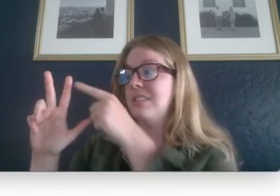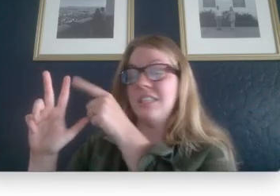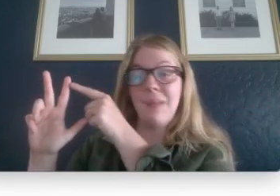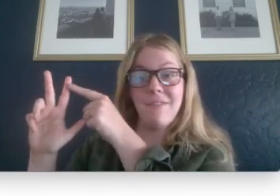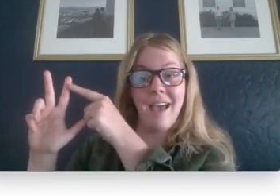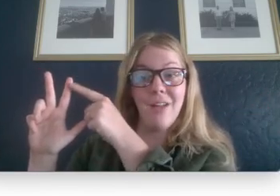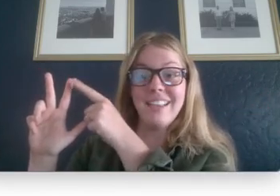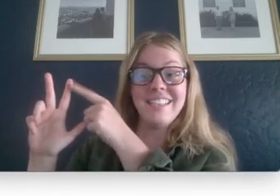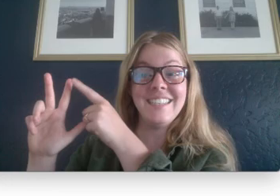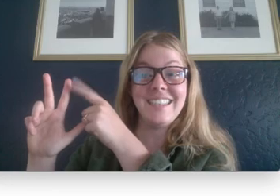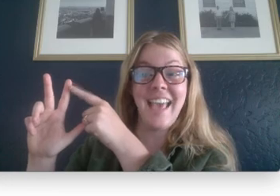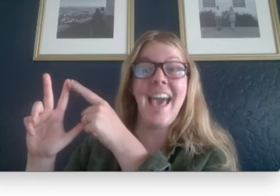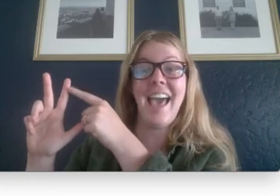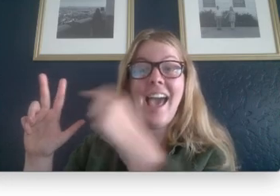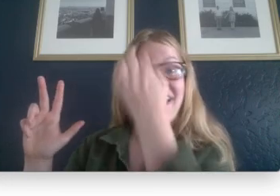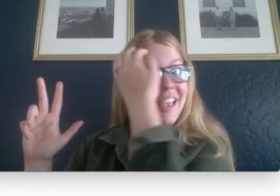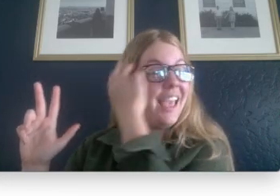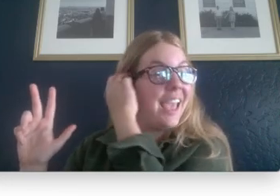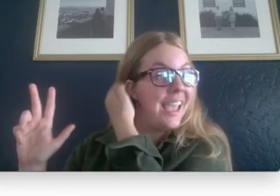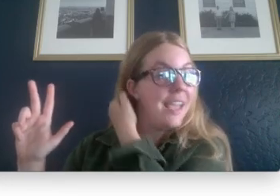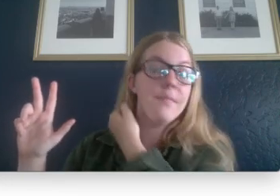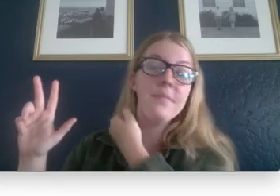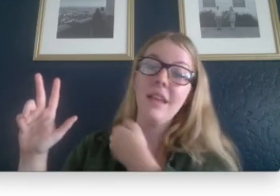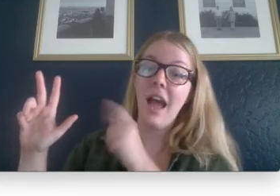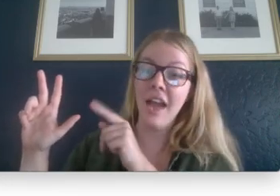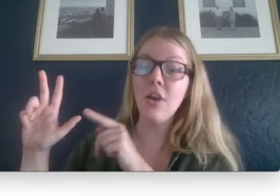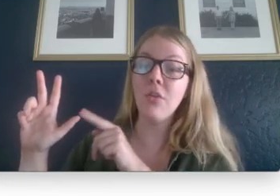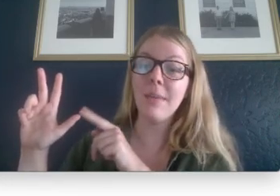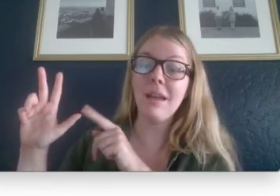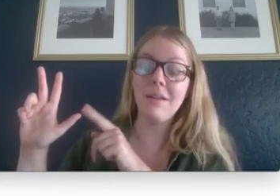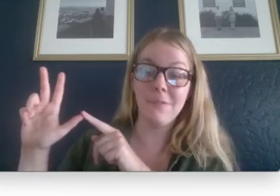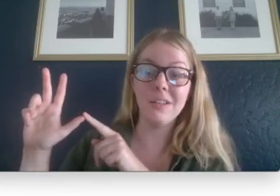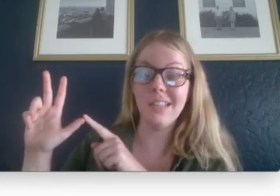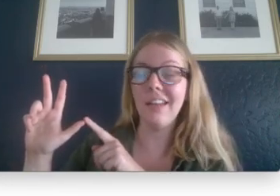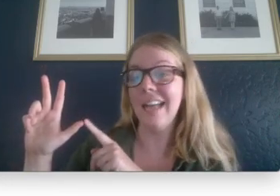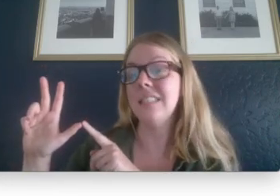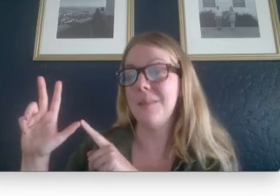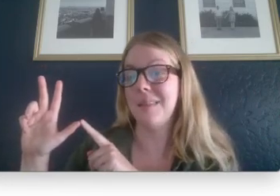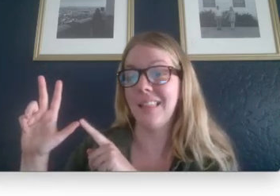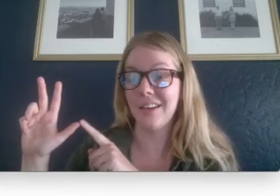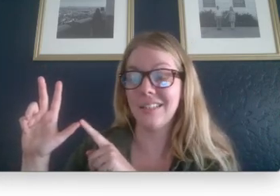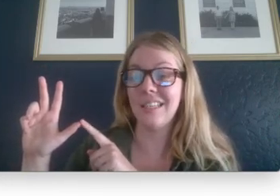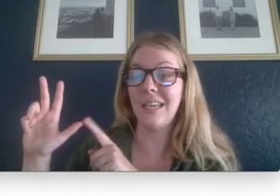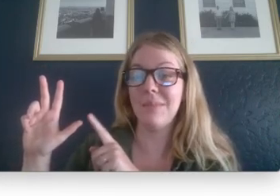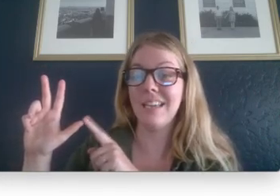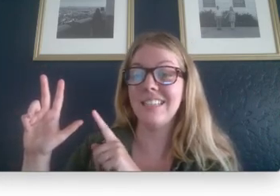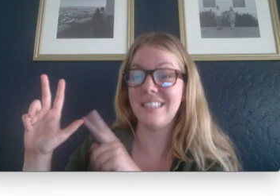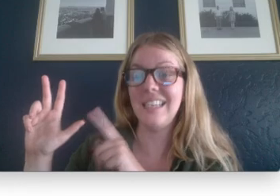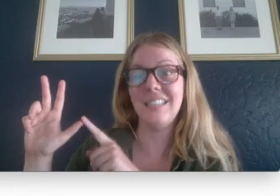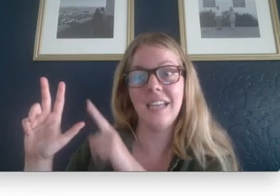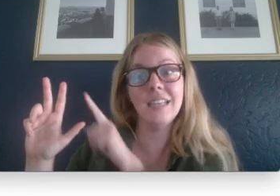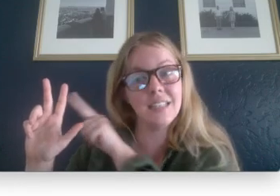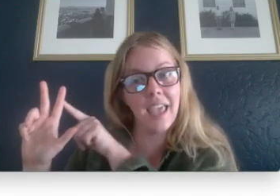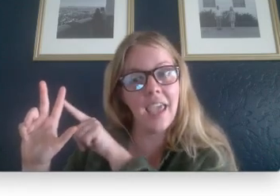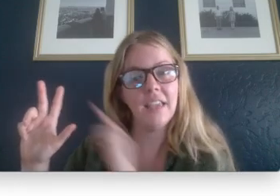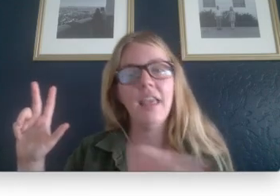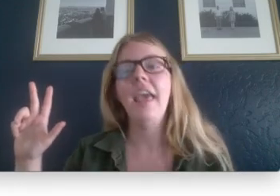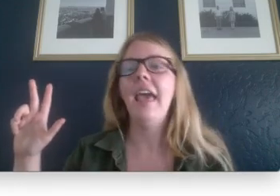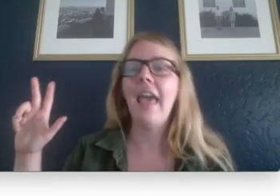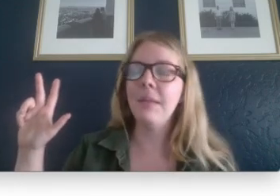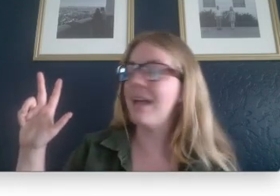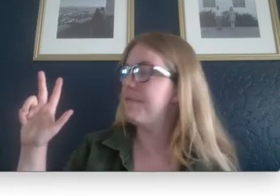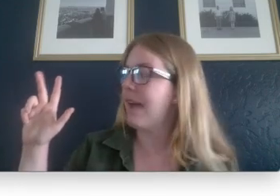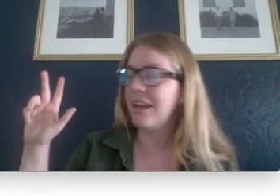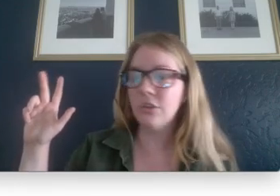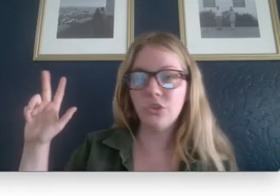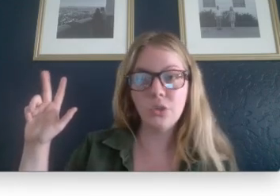know since my vowel is A, I know that my first sound has to be the letter C because C takes A.